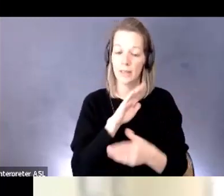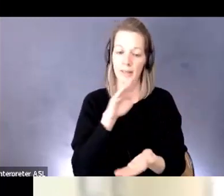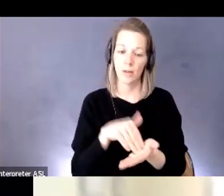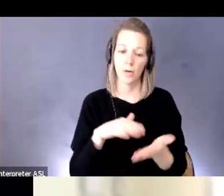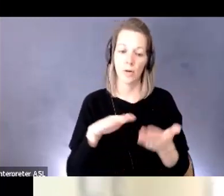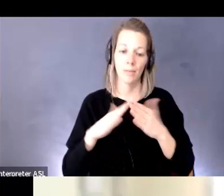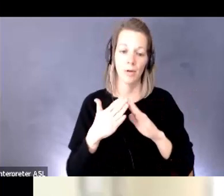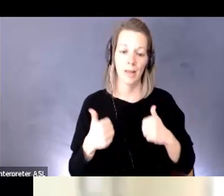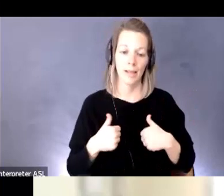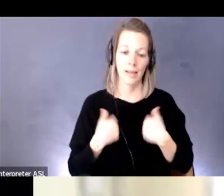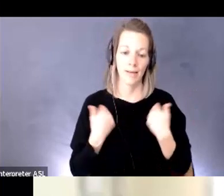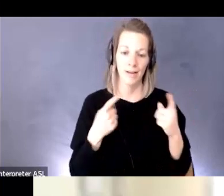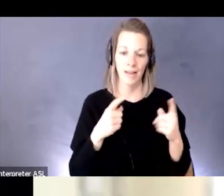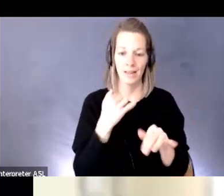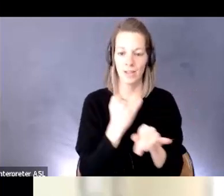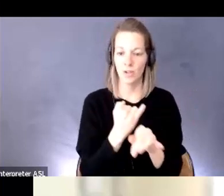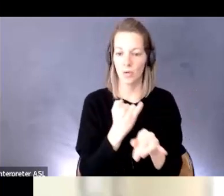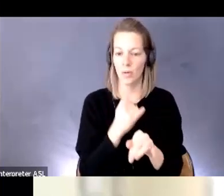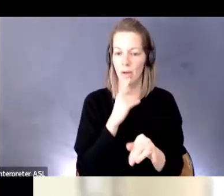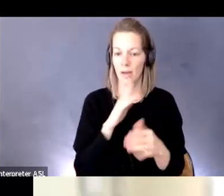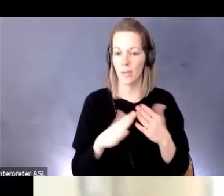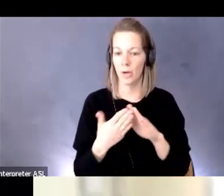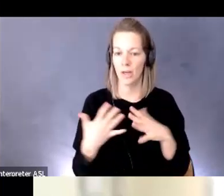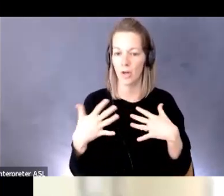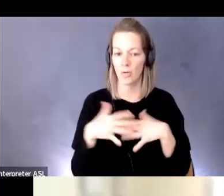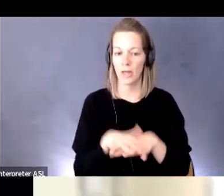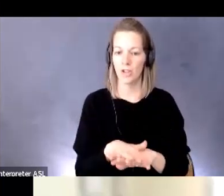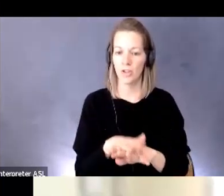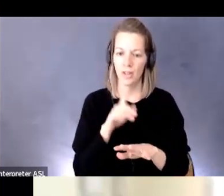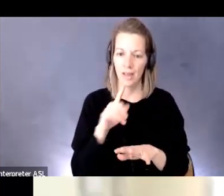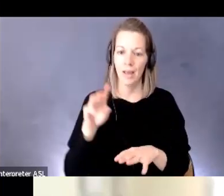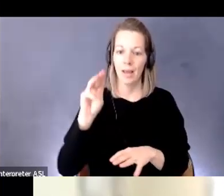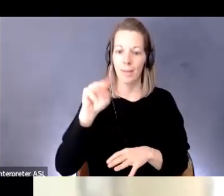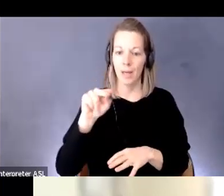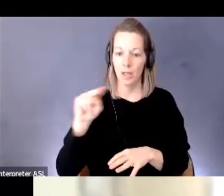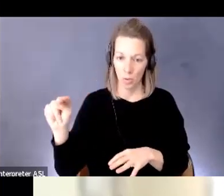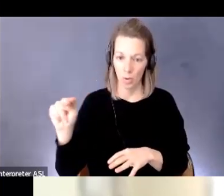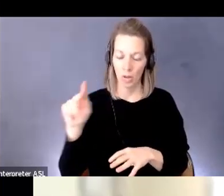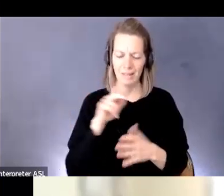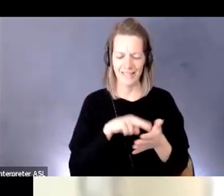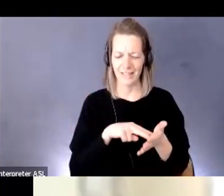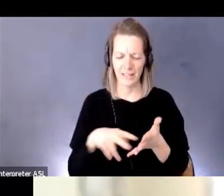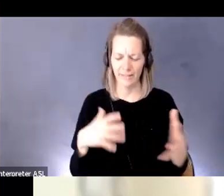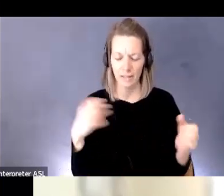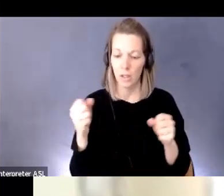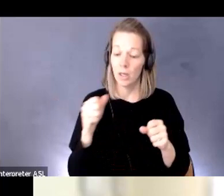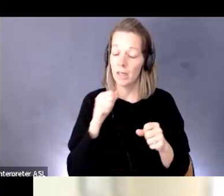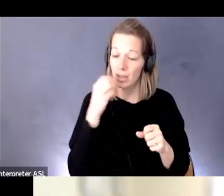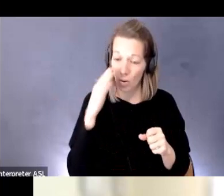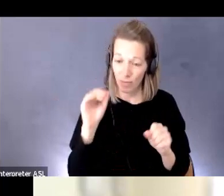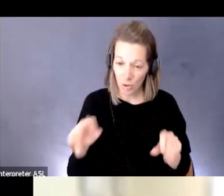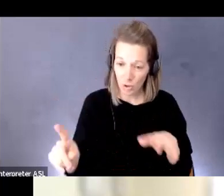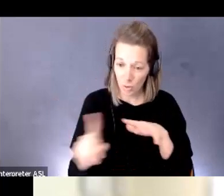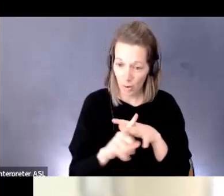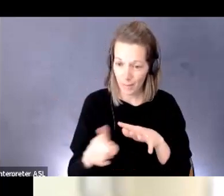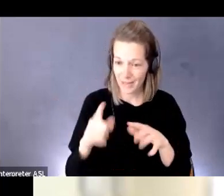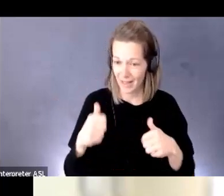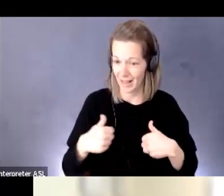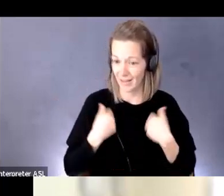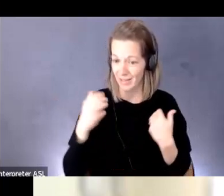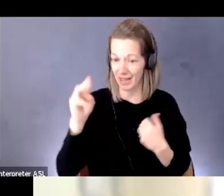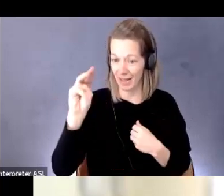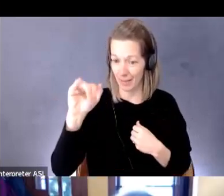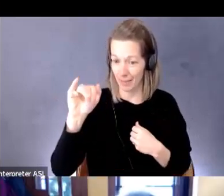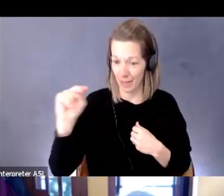Living at the Institute on Community Integration at the University of Minnesota. And we weren't sure he was going to be able to show up today because he lives in